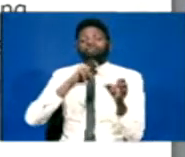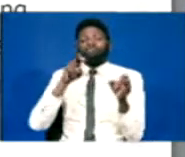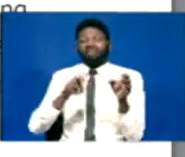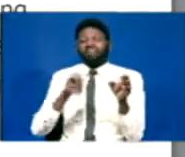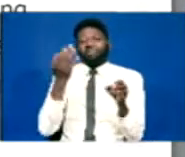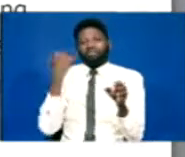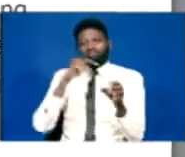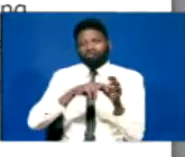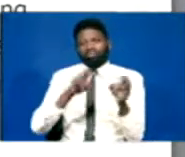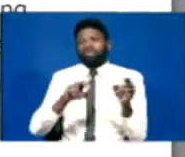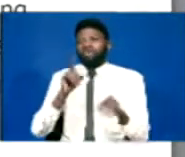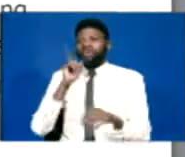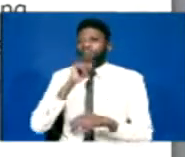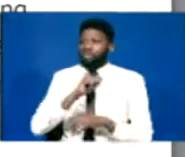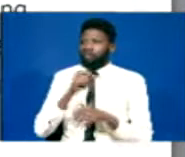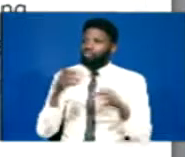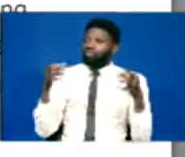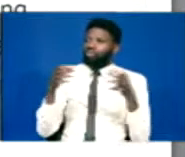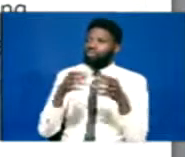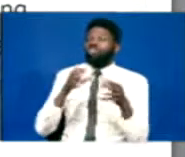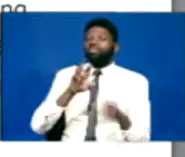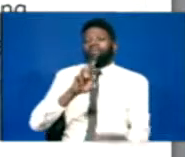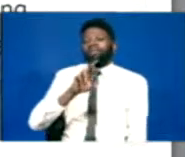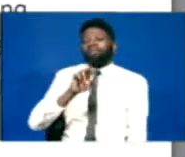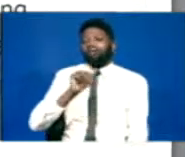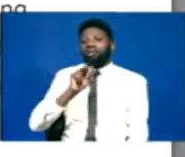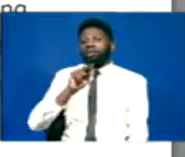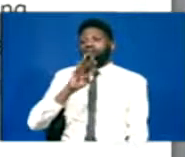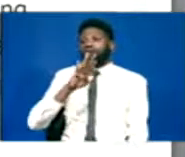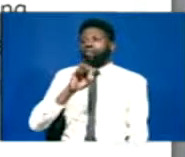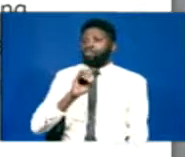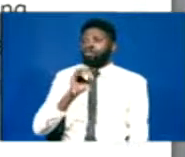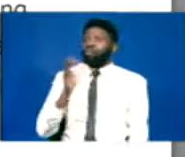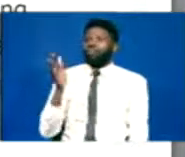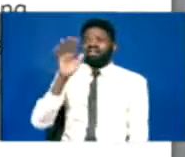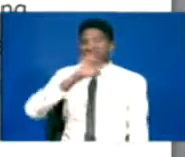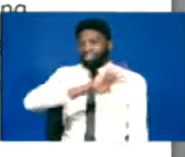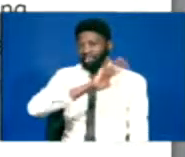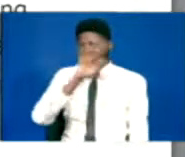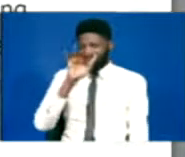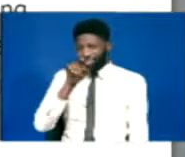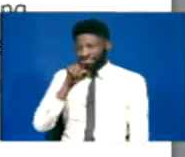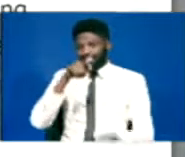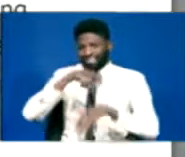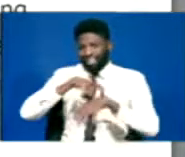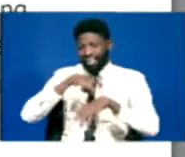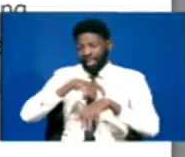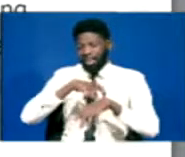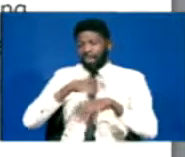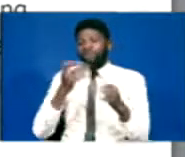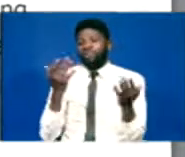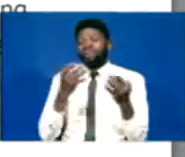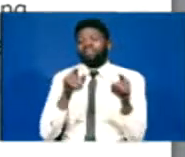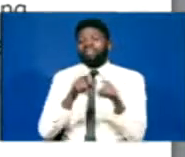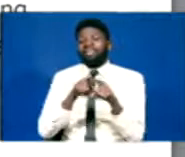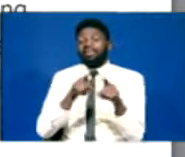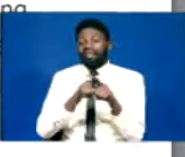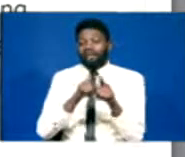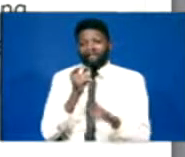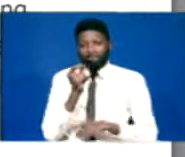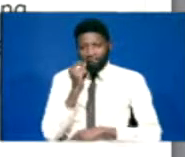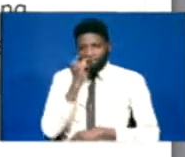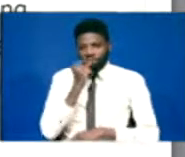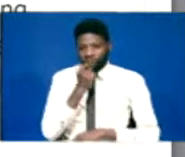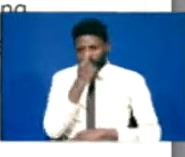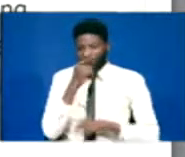who had resigned from the Rainbow Movement. Now, looking at this Rainbow Movement, that was the time where Kibaki was also very active